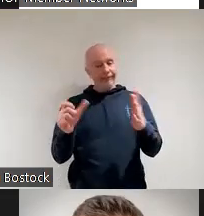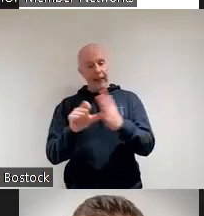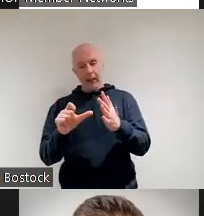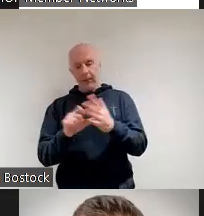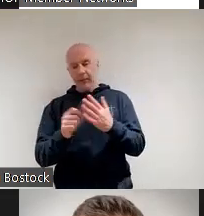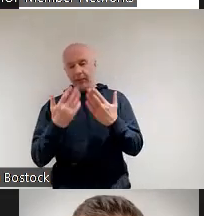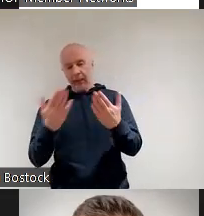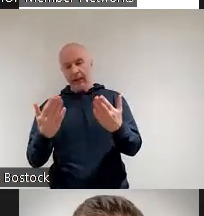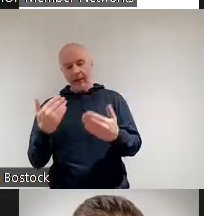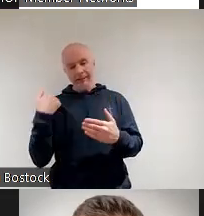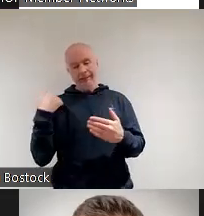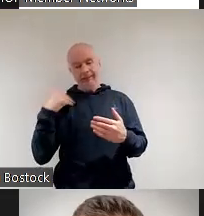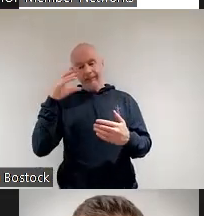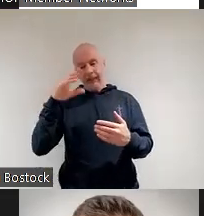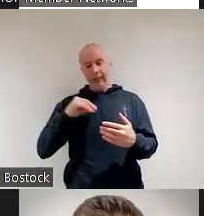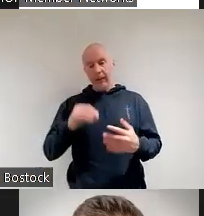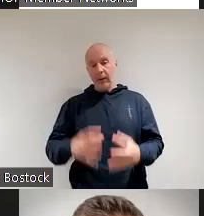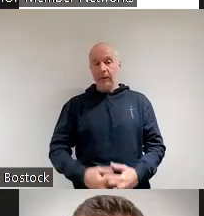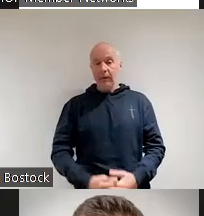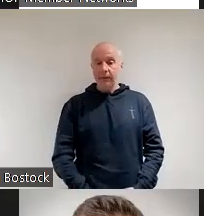know. So